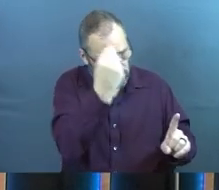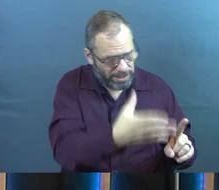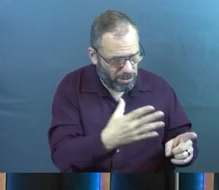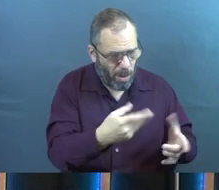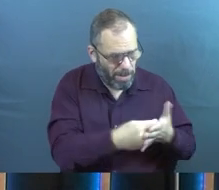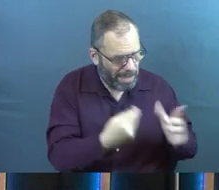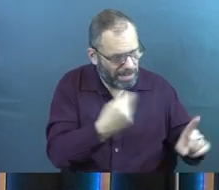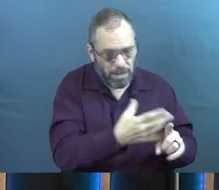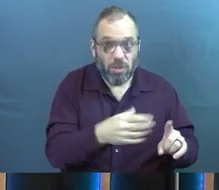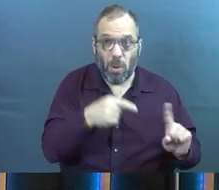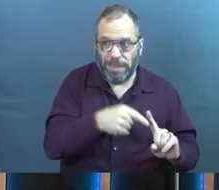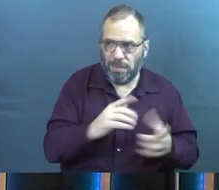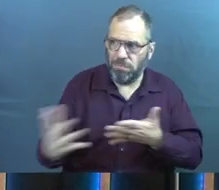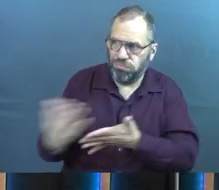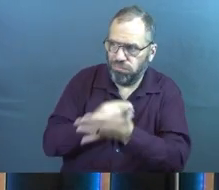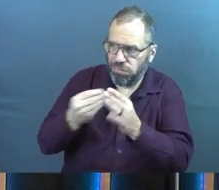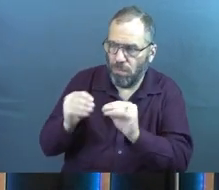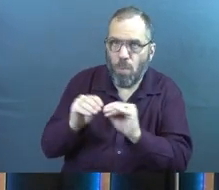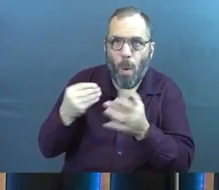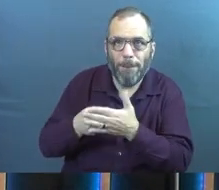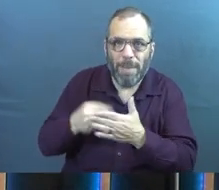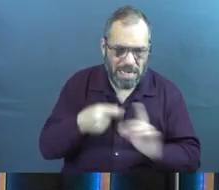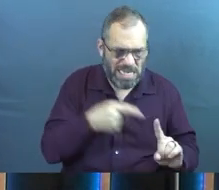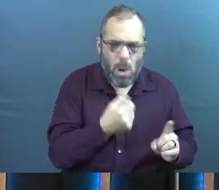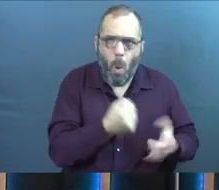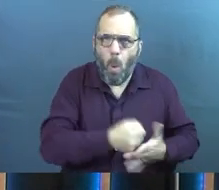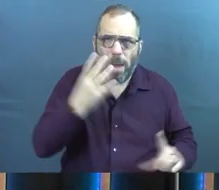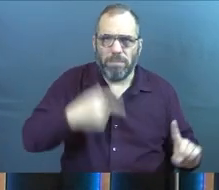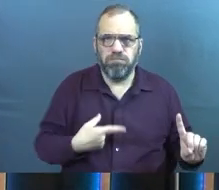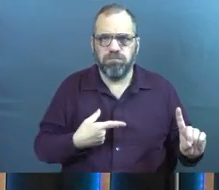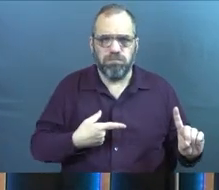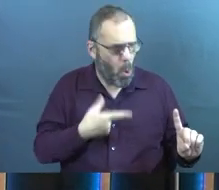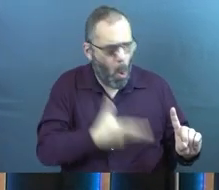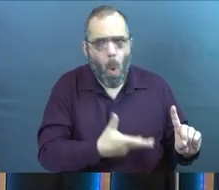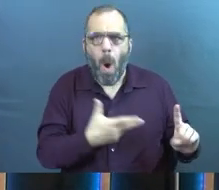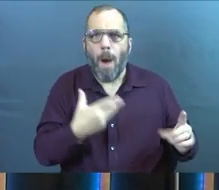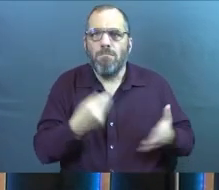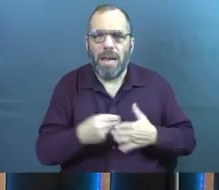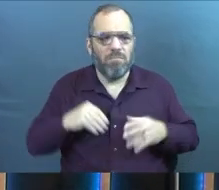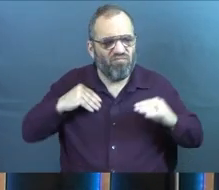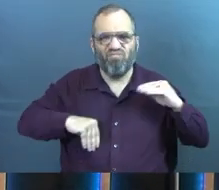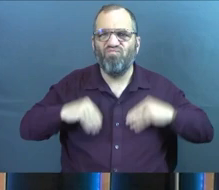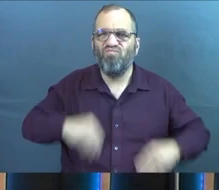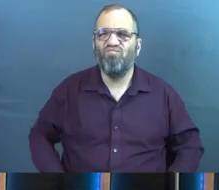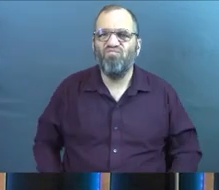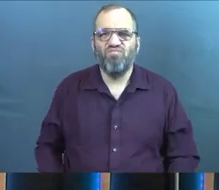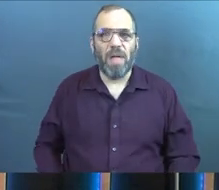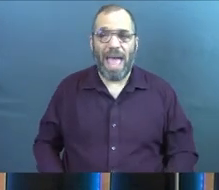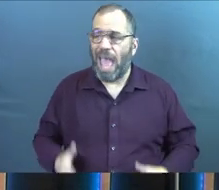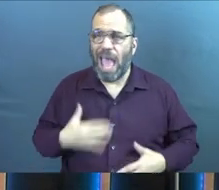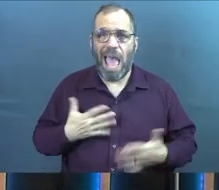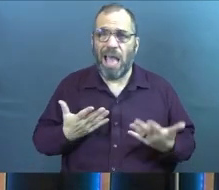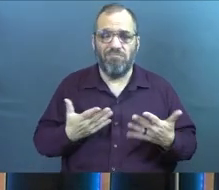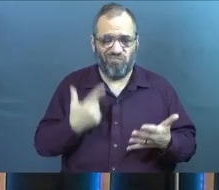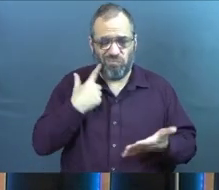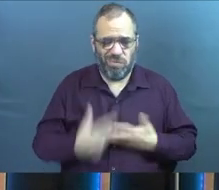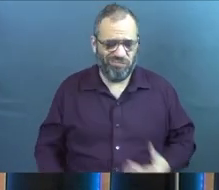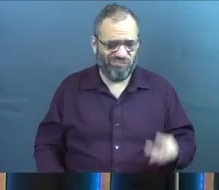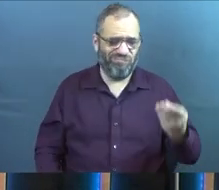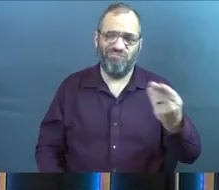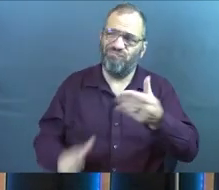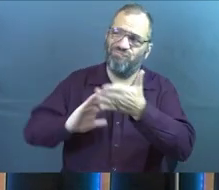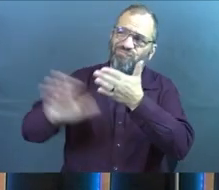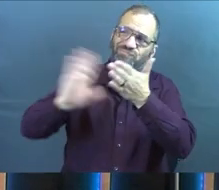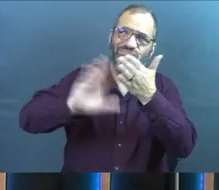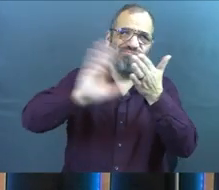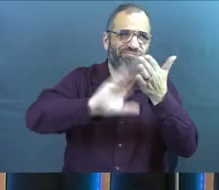that he just gets his hands on more money. Scripture says that he was a rich man, right? He had some dough in his pockets, you know, and he wasn't afraid to back it up. So Zacchaeus was a